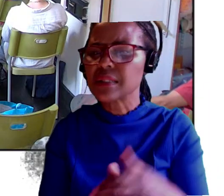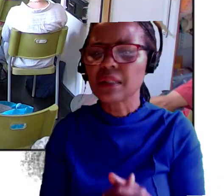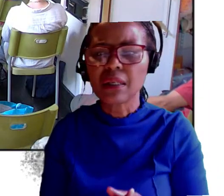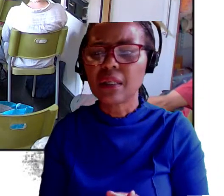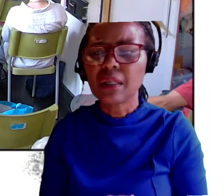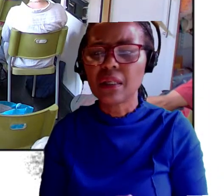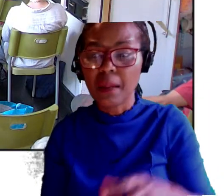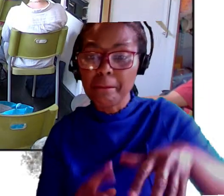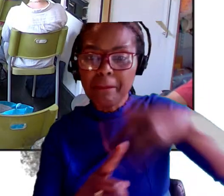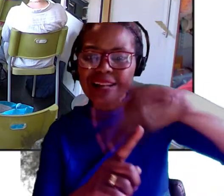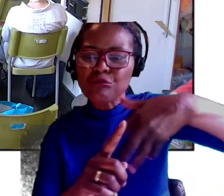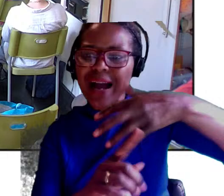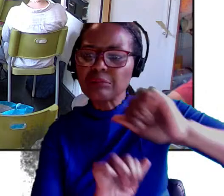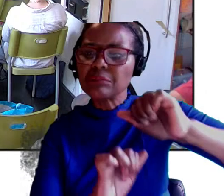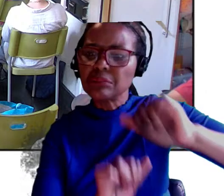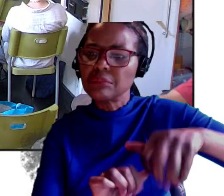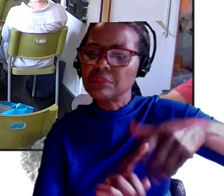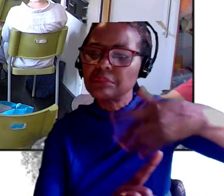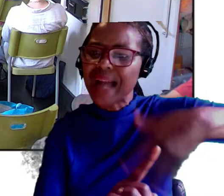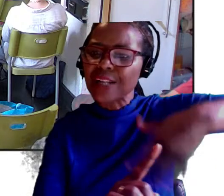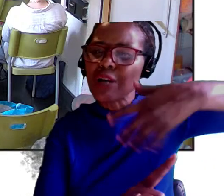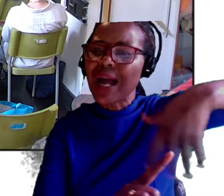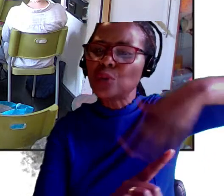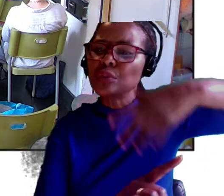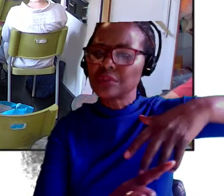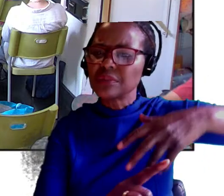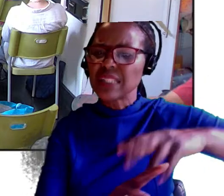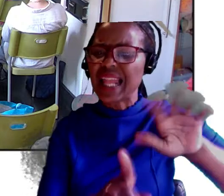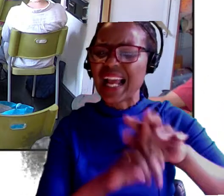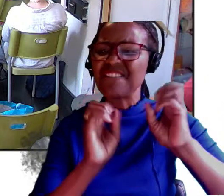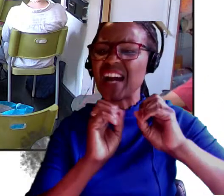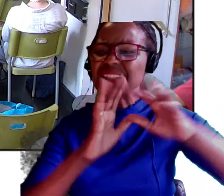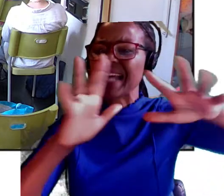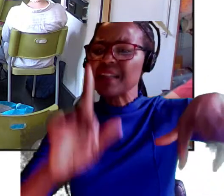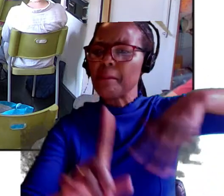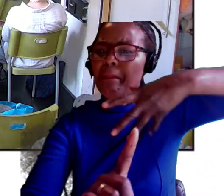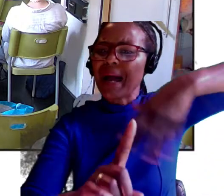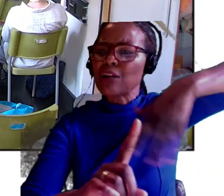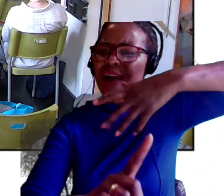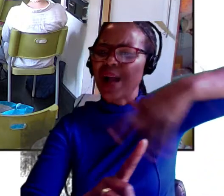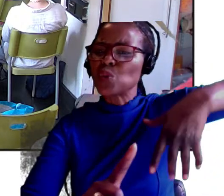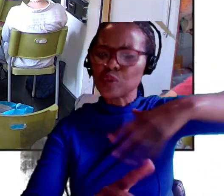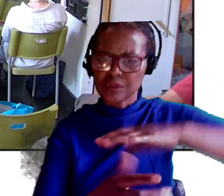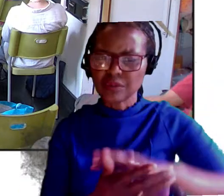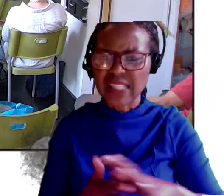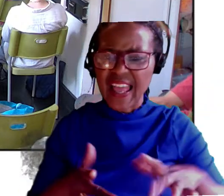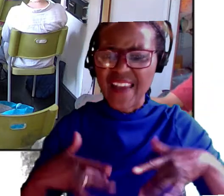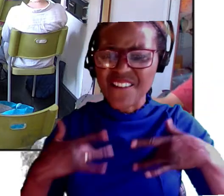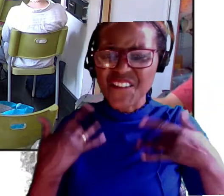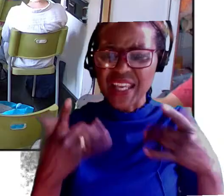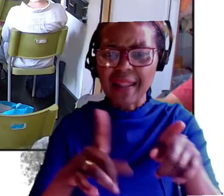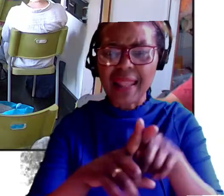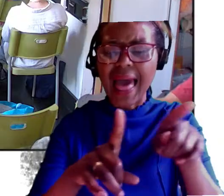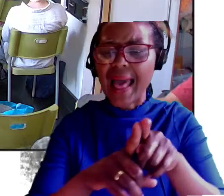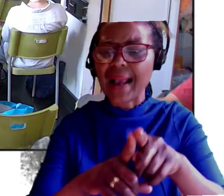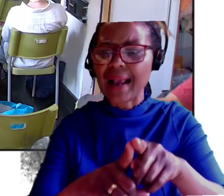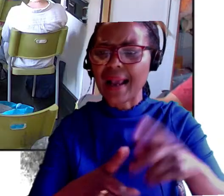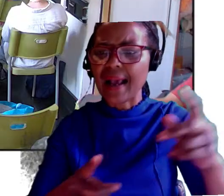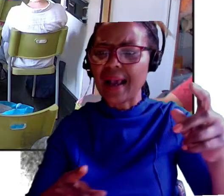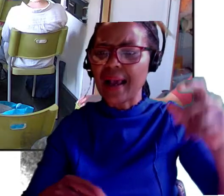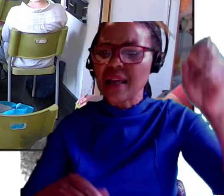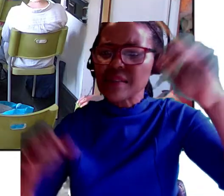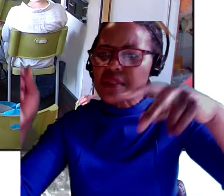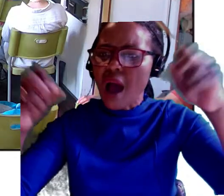It's almost always in that fantastical space. And I love that. It kind of like feels like it's very similar to the Star Wars method of not really talking